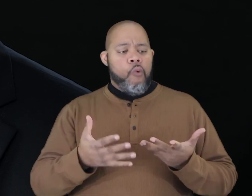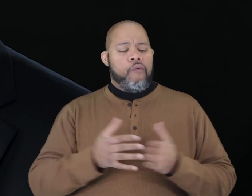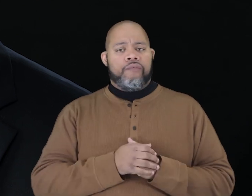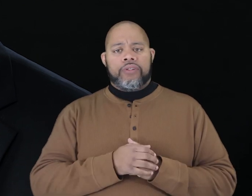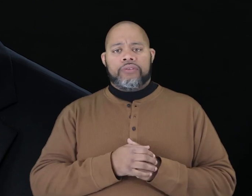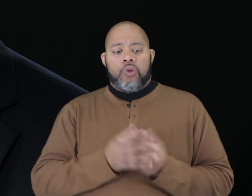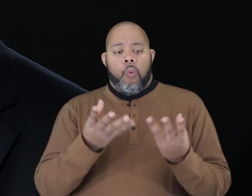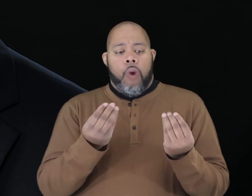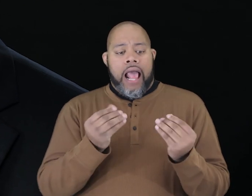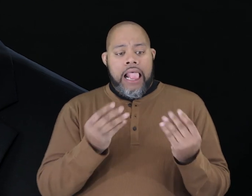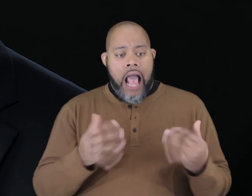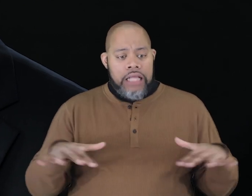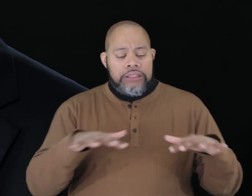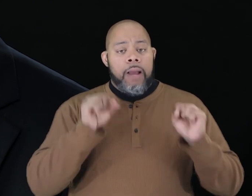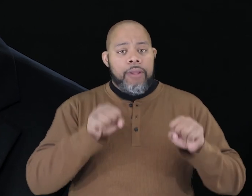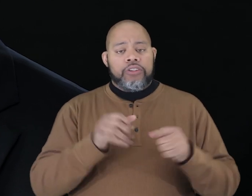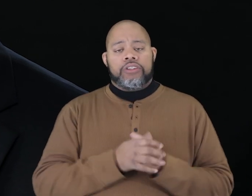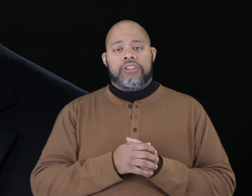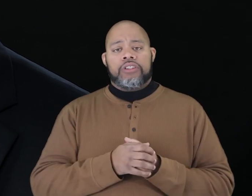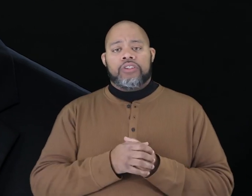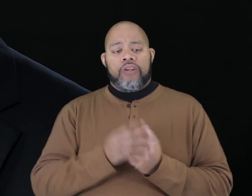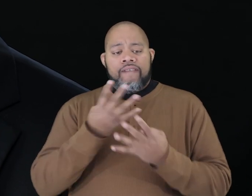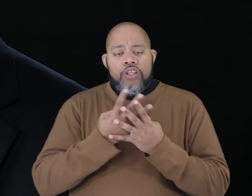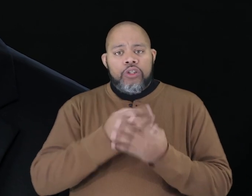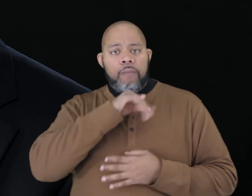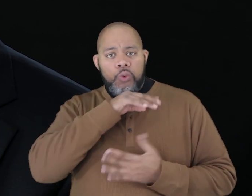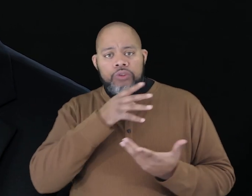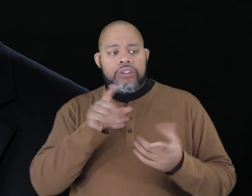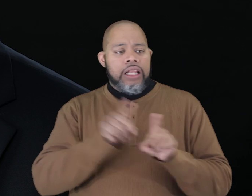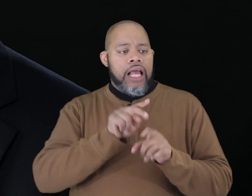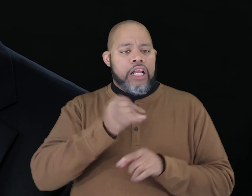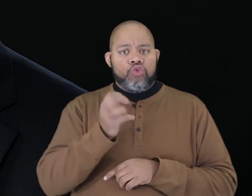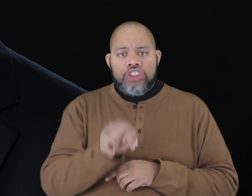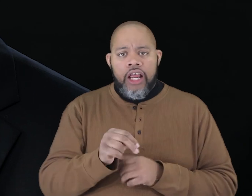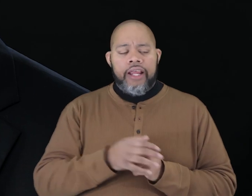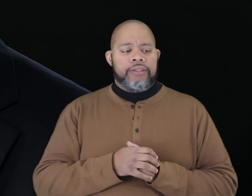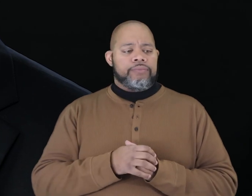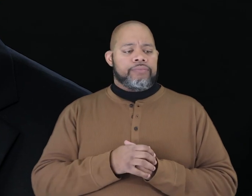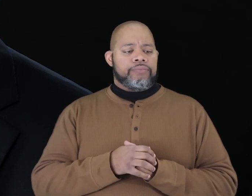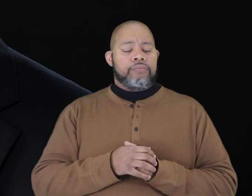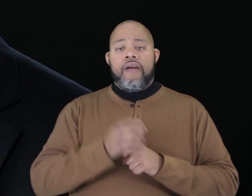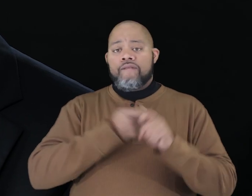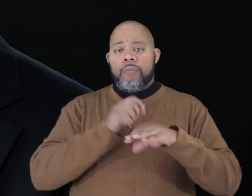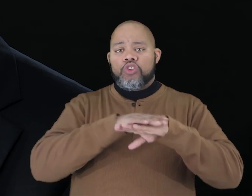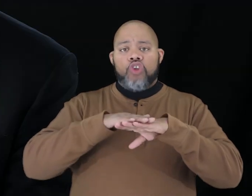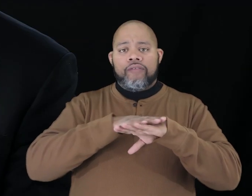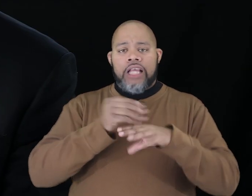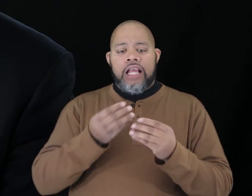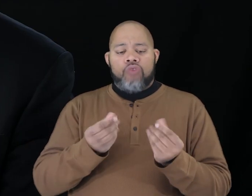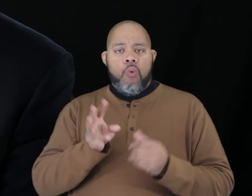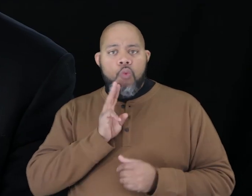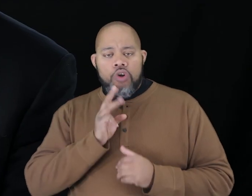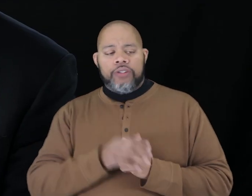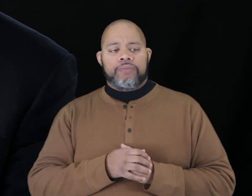have removed the wetlands' ability to filter pollutants such as nitrogen